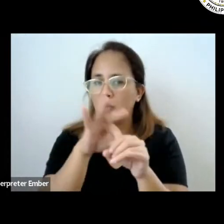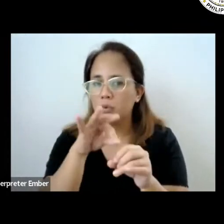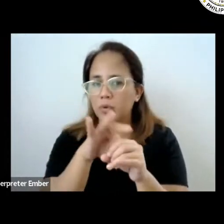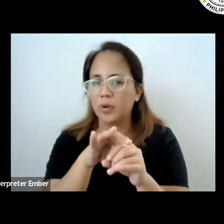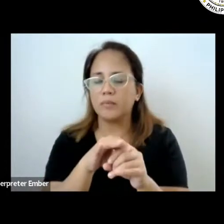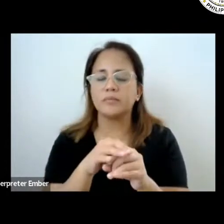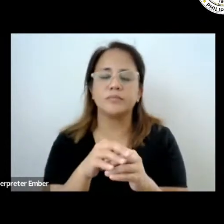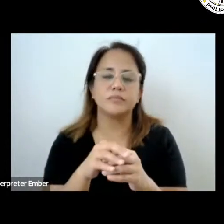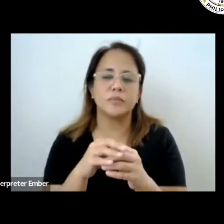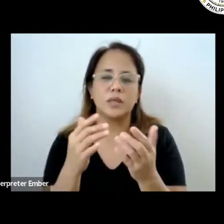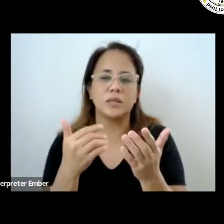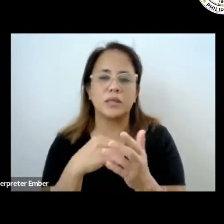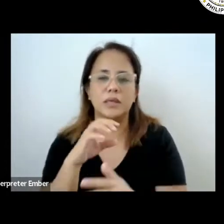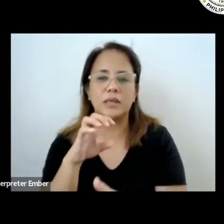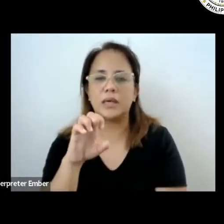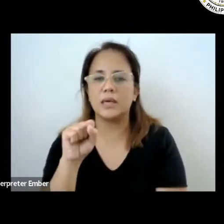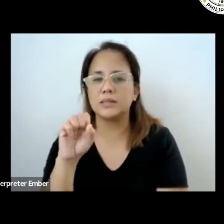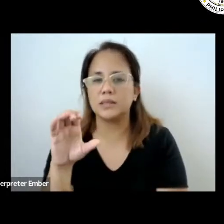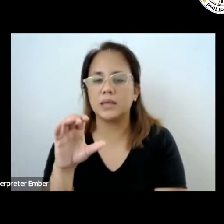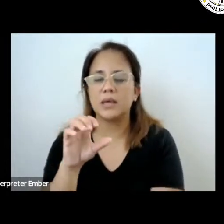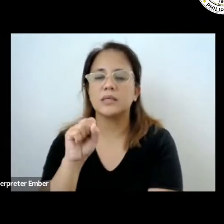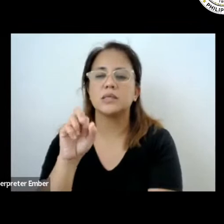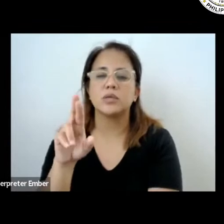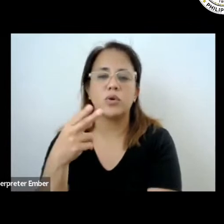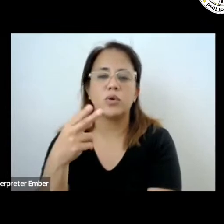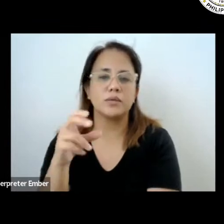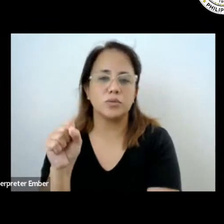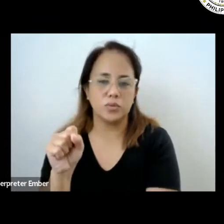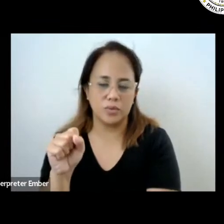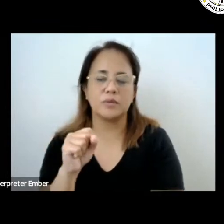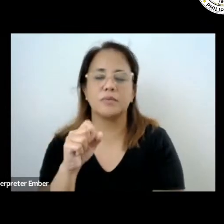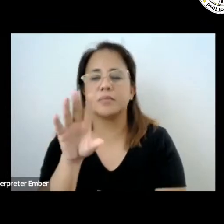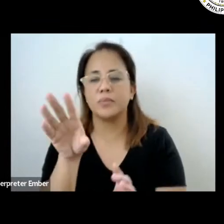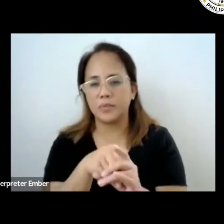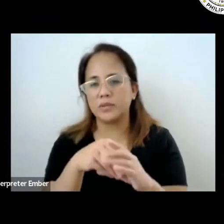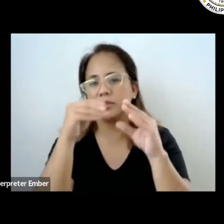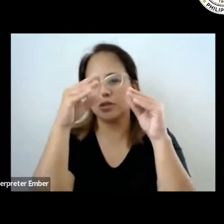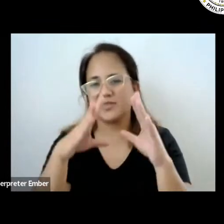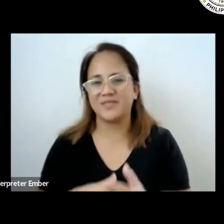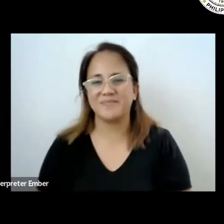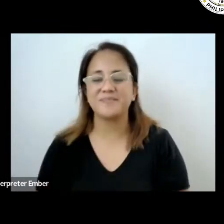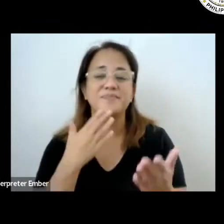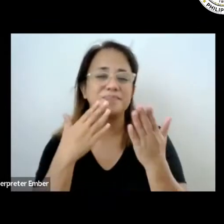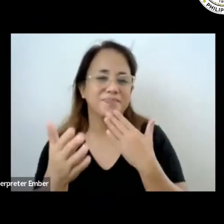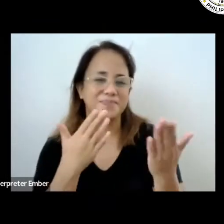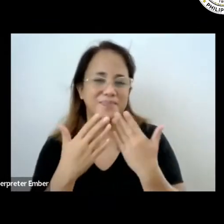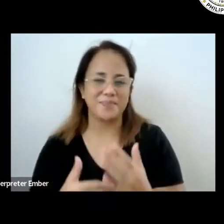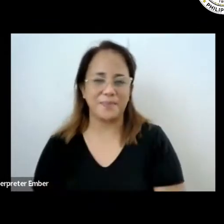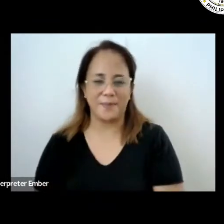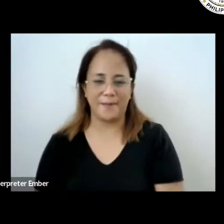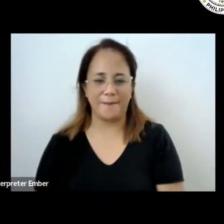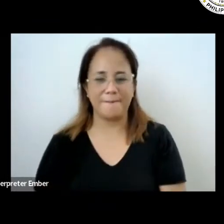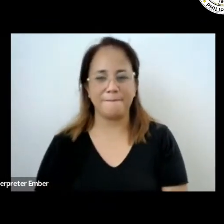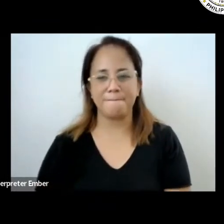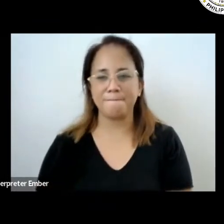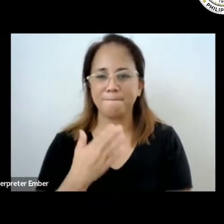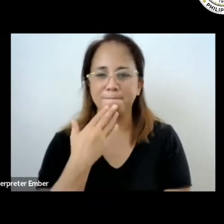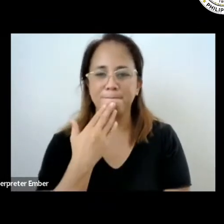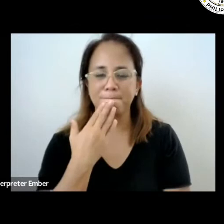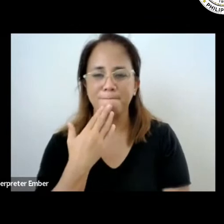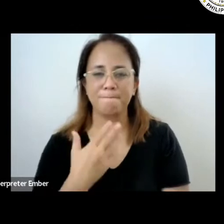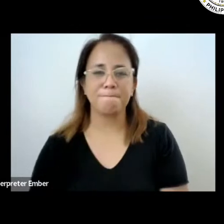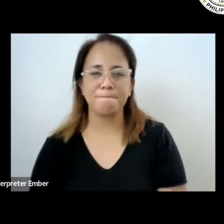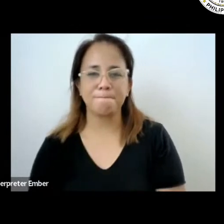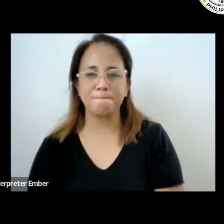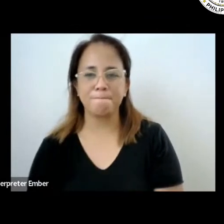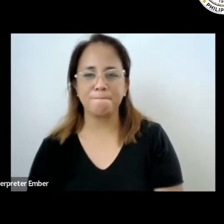very least the ESC and the senior high school participating teachers po. Maraming salamat po. Thank you, Attorney Estrada. Please